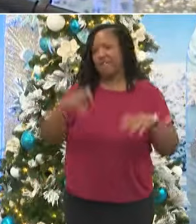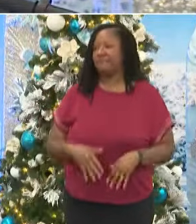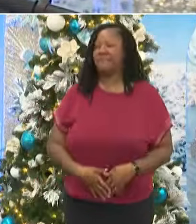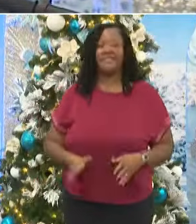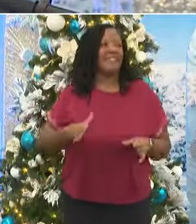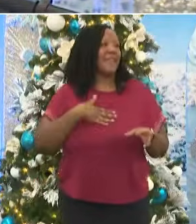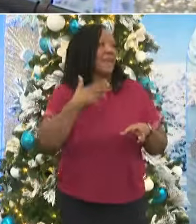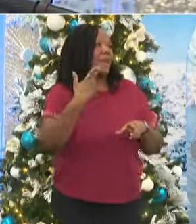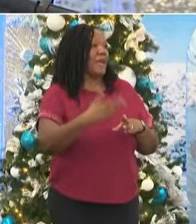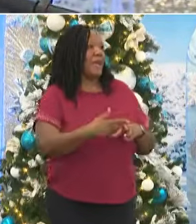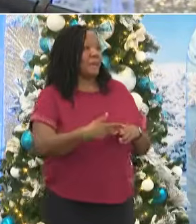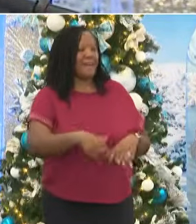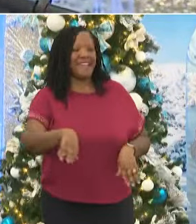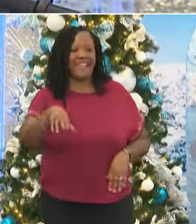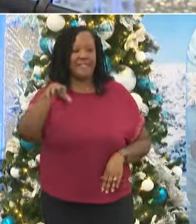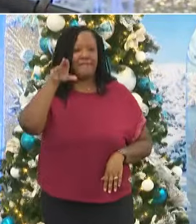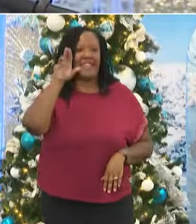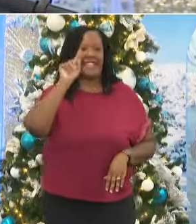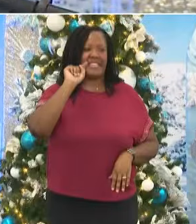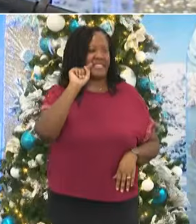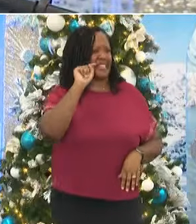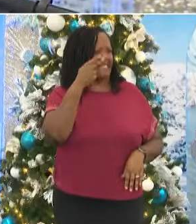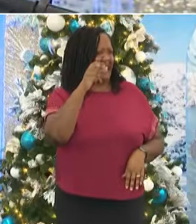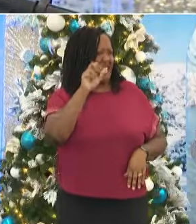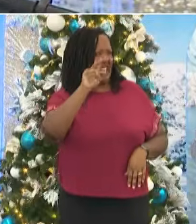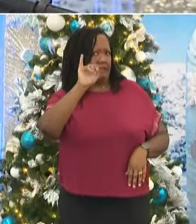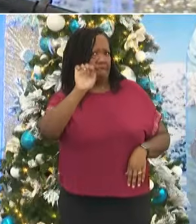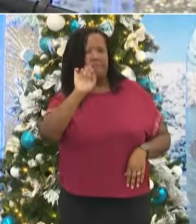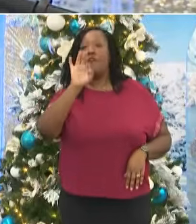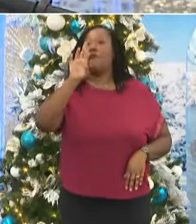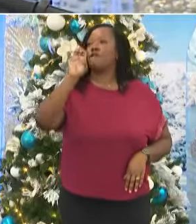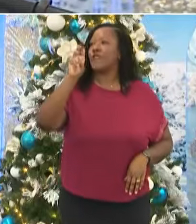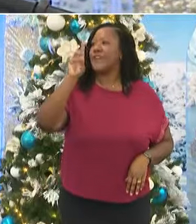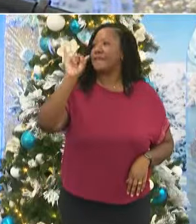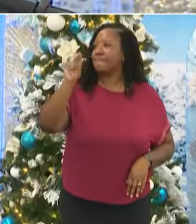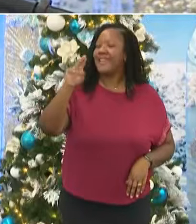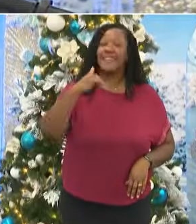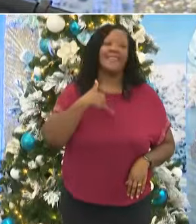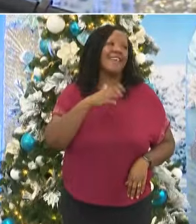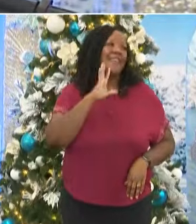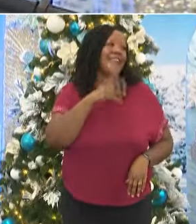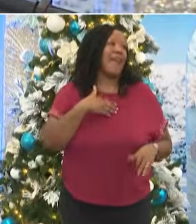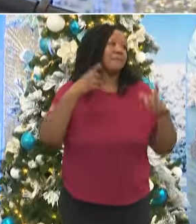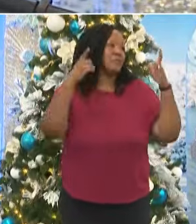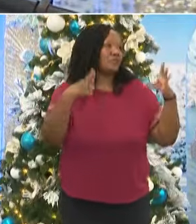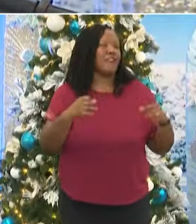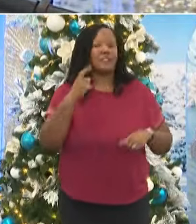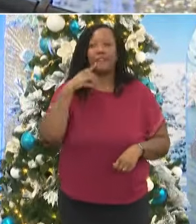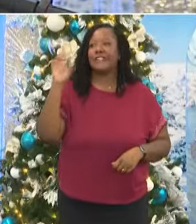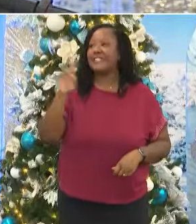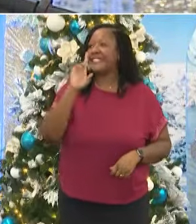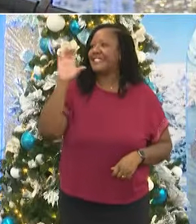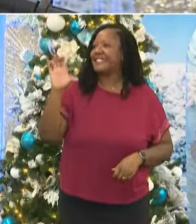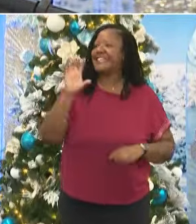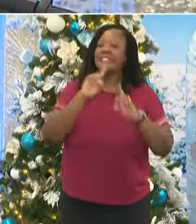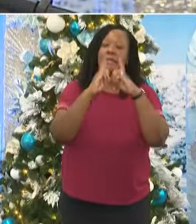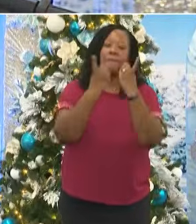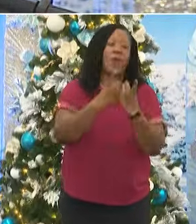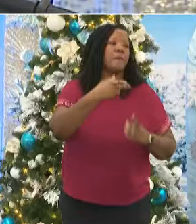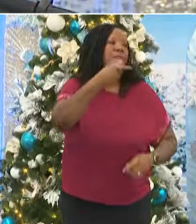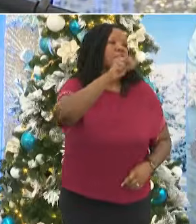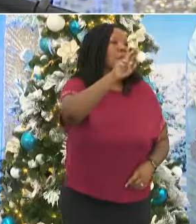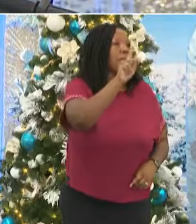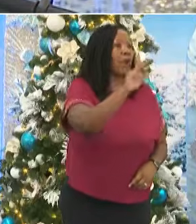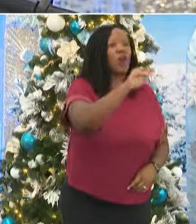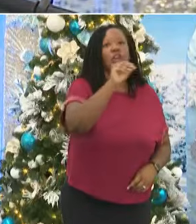My name is Thiene Freeman, and I have the privilege to serve as your director for the DC Department of Parks and Recreation. And today